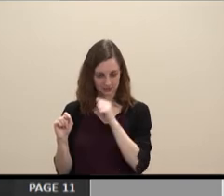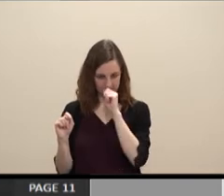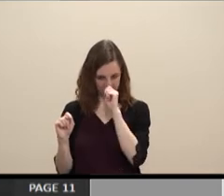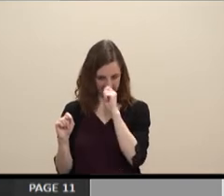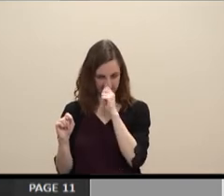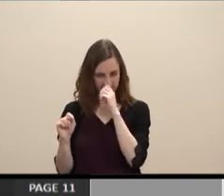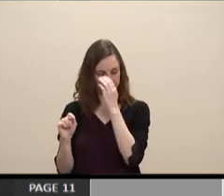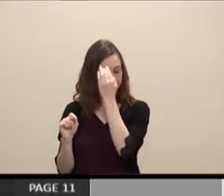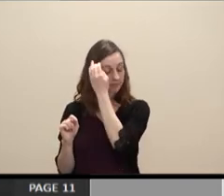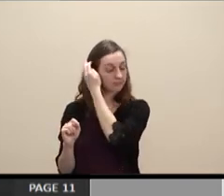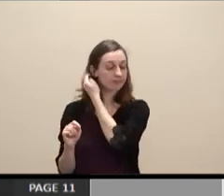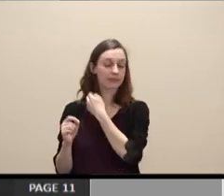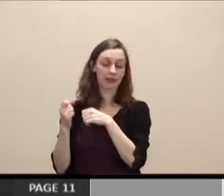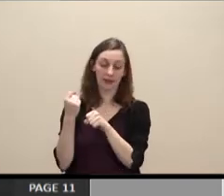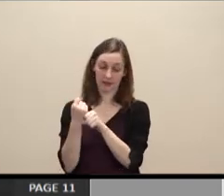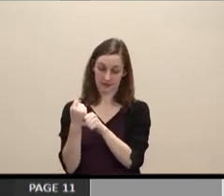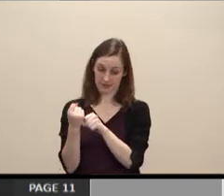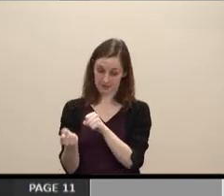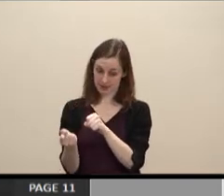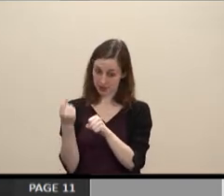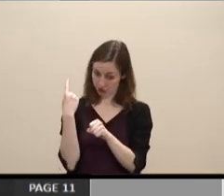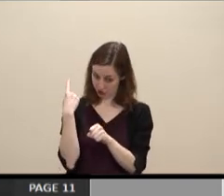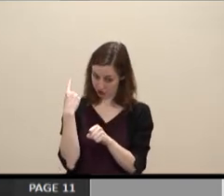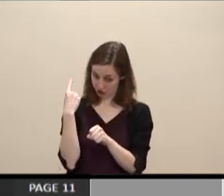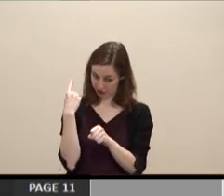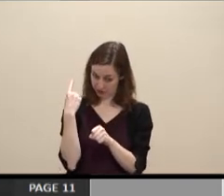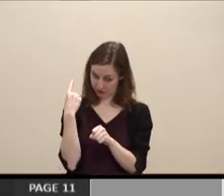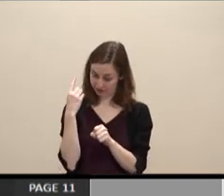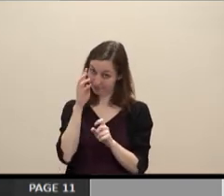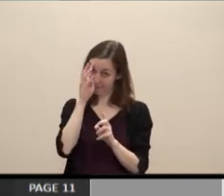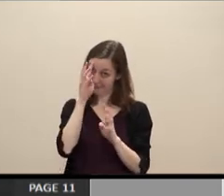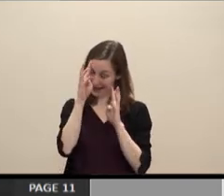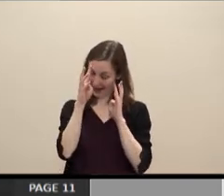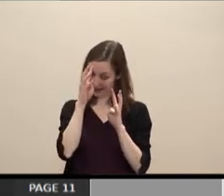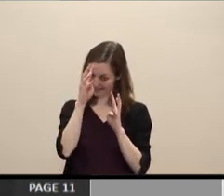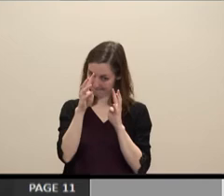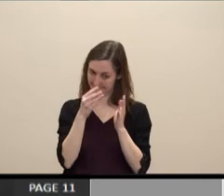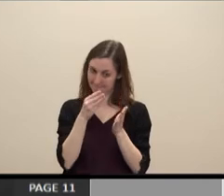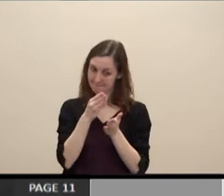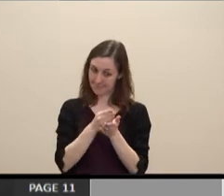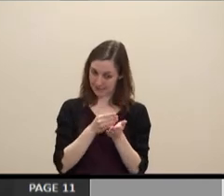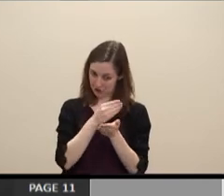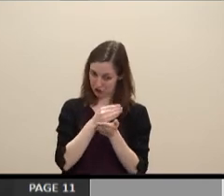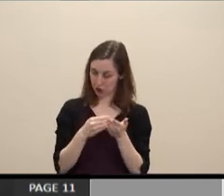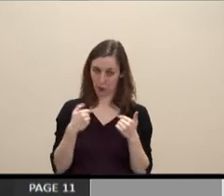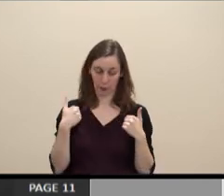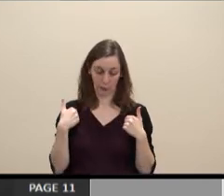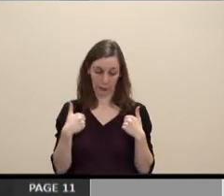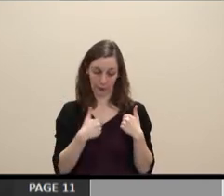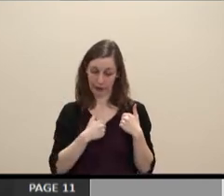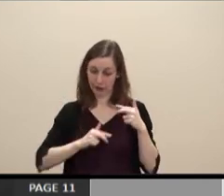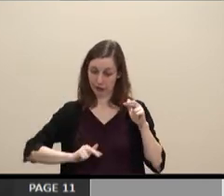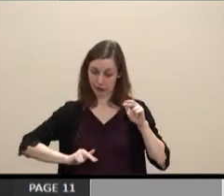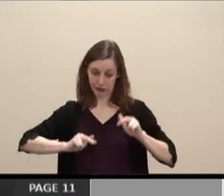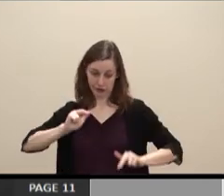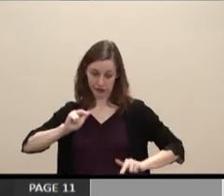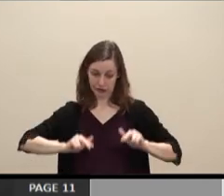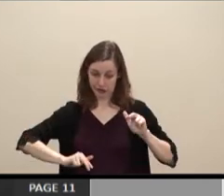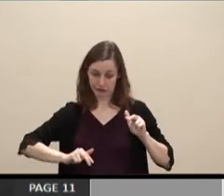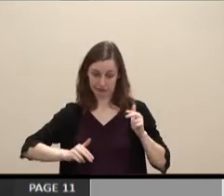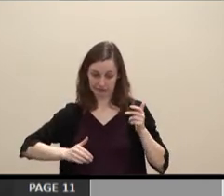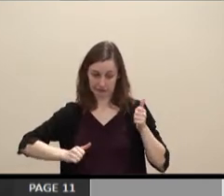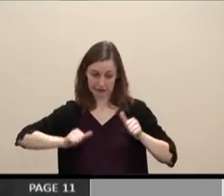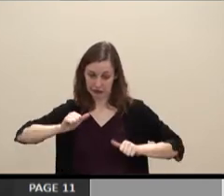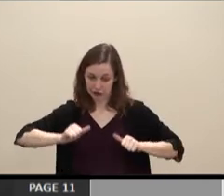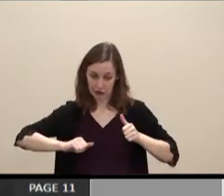last year when we were developing the budget, we were not quite sure how we were going to measure some